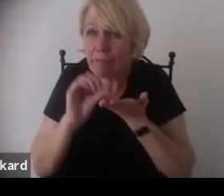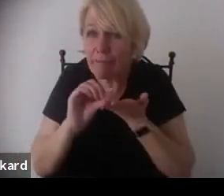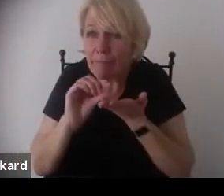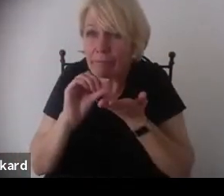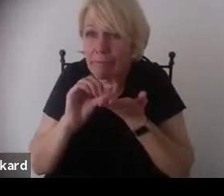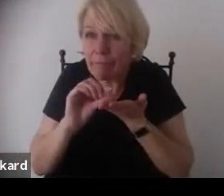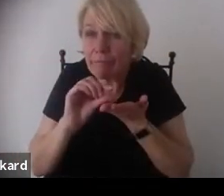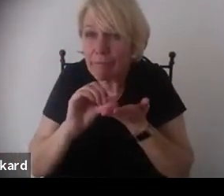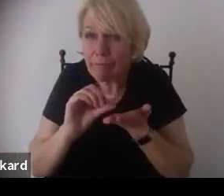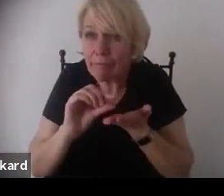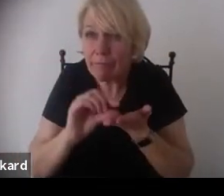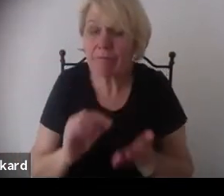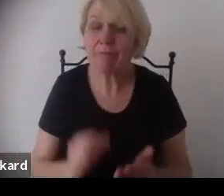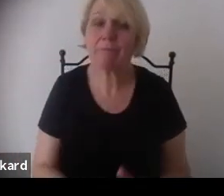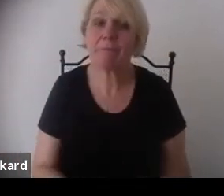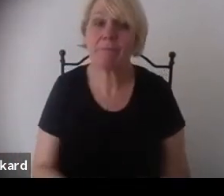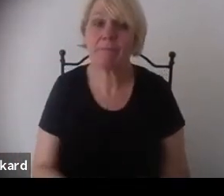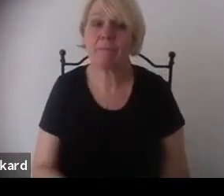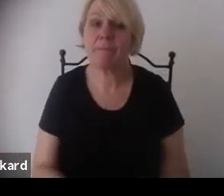it needs.